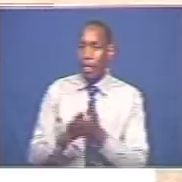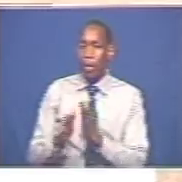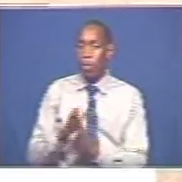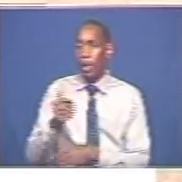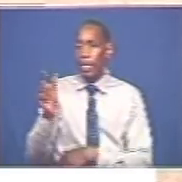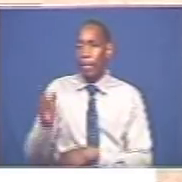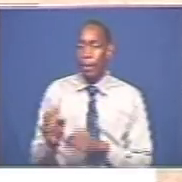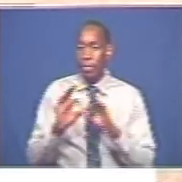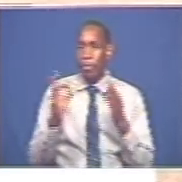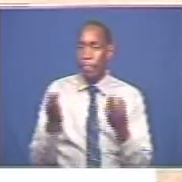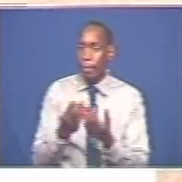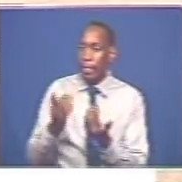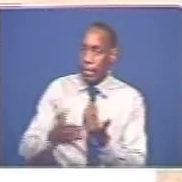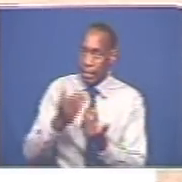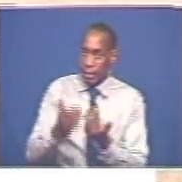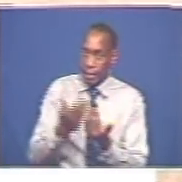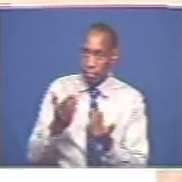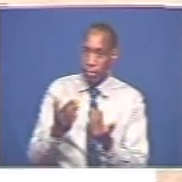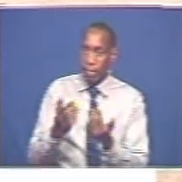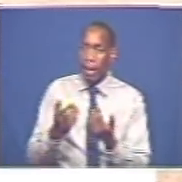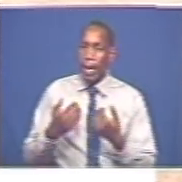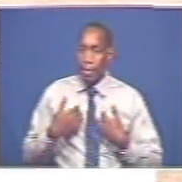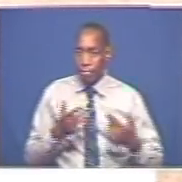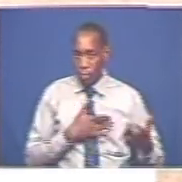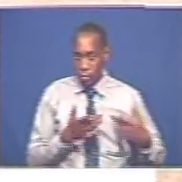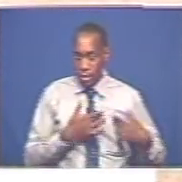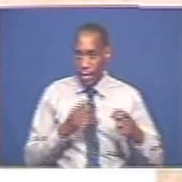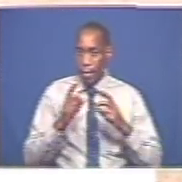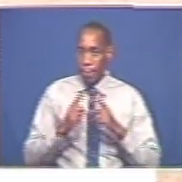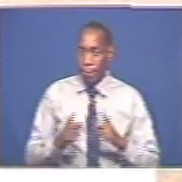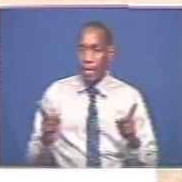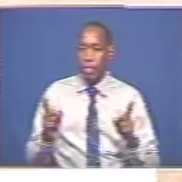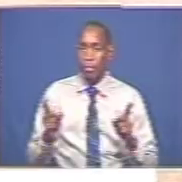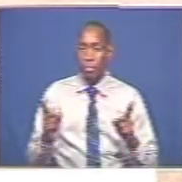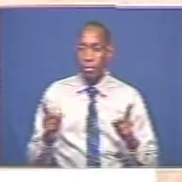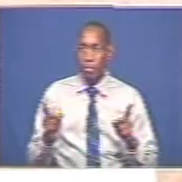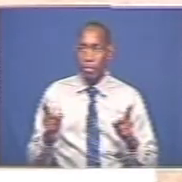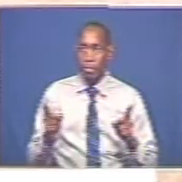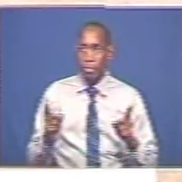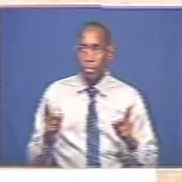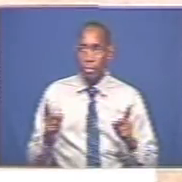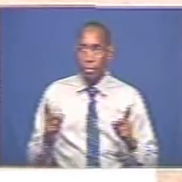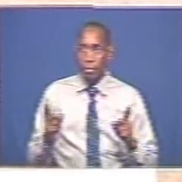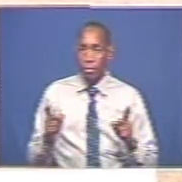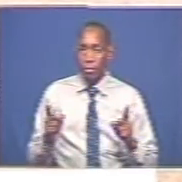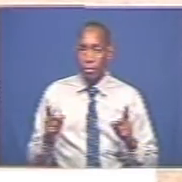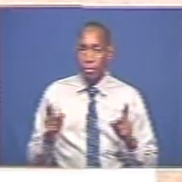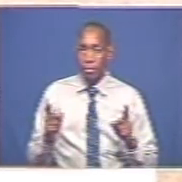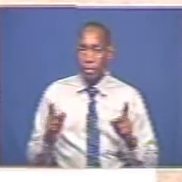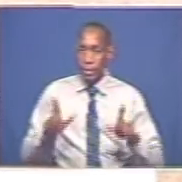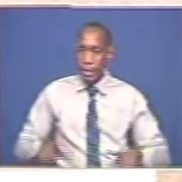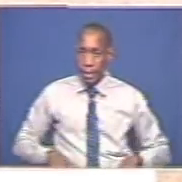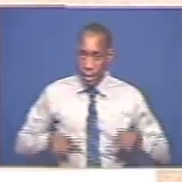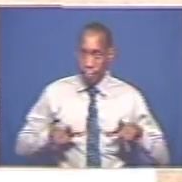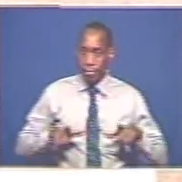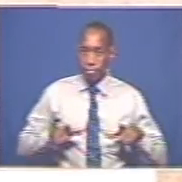my family is caring. Mm. They are very concerned. But unfortunately, this life is ours. There is